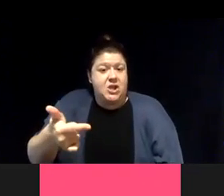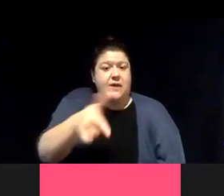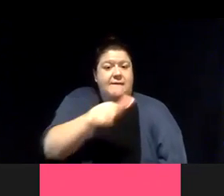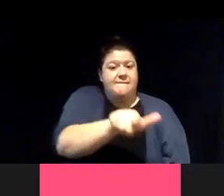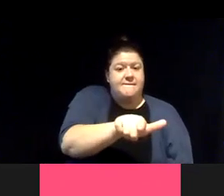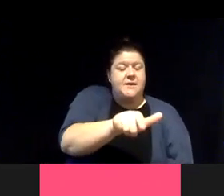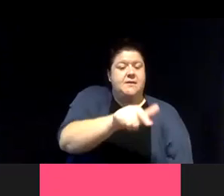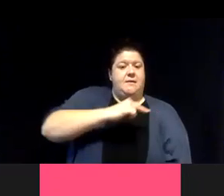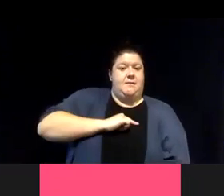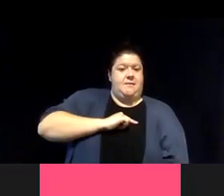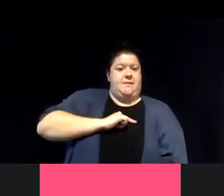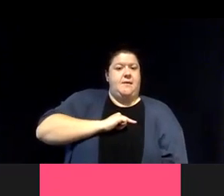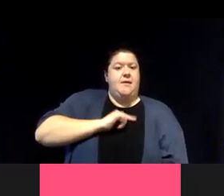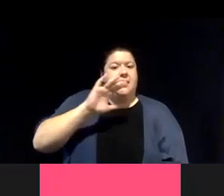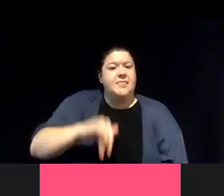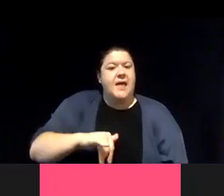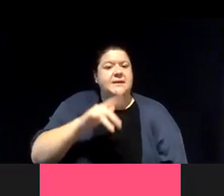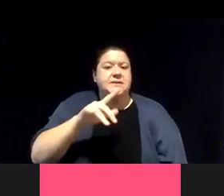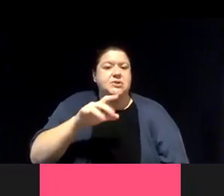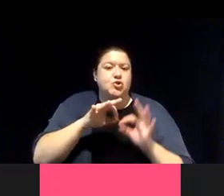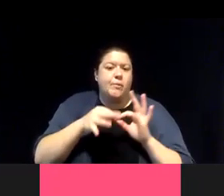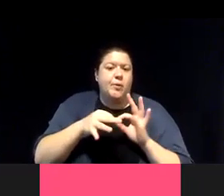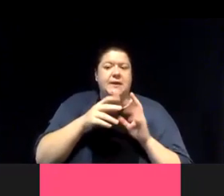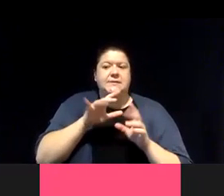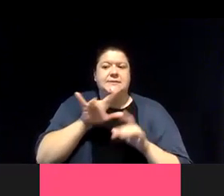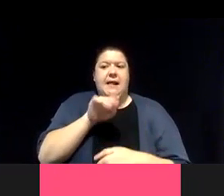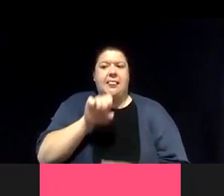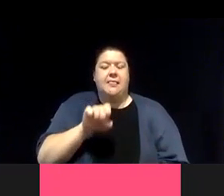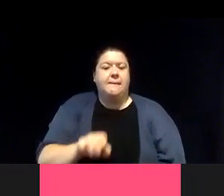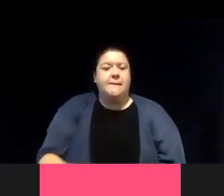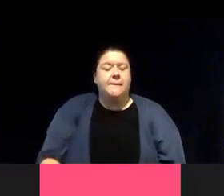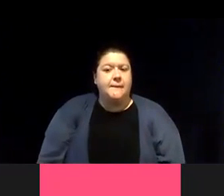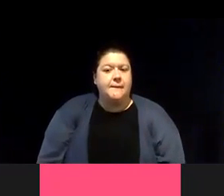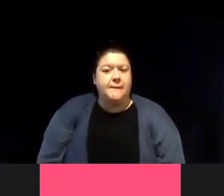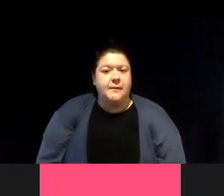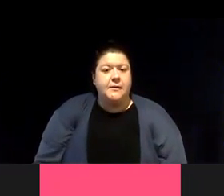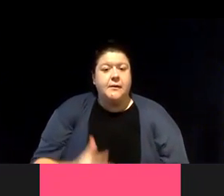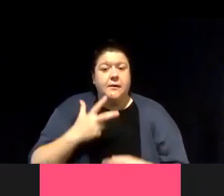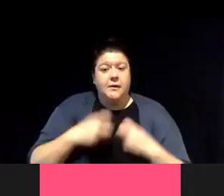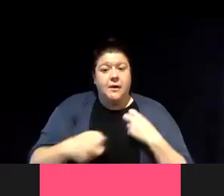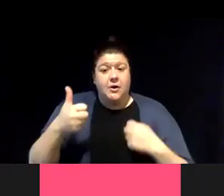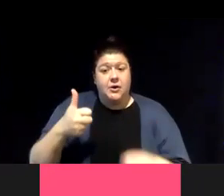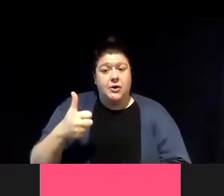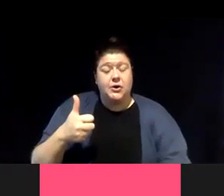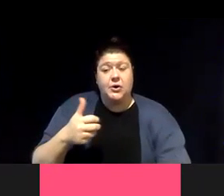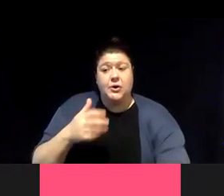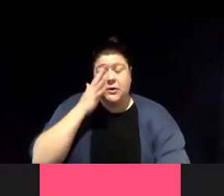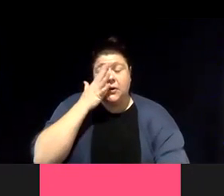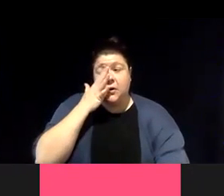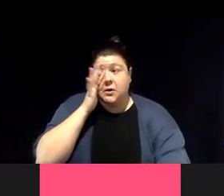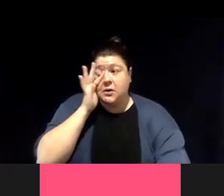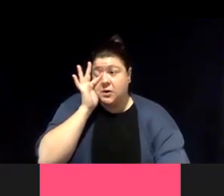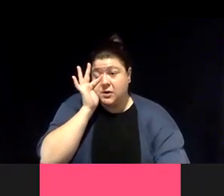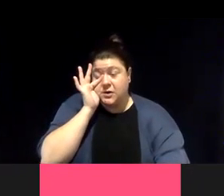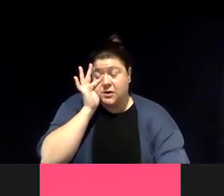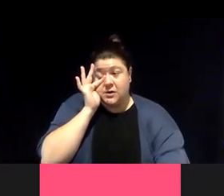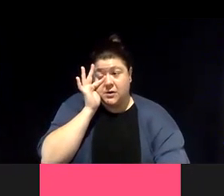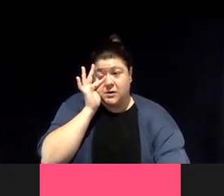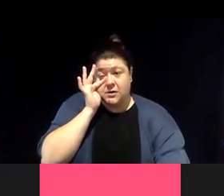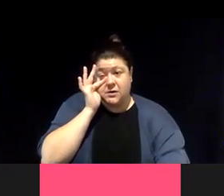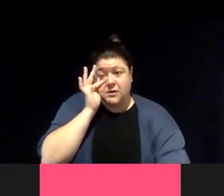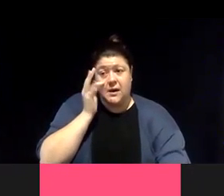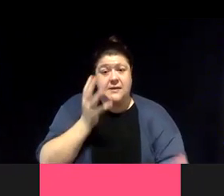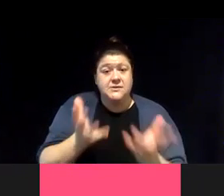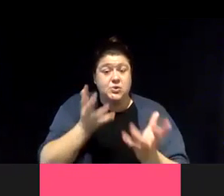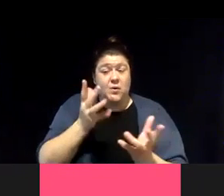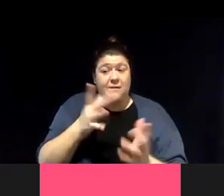actually, if you find that consecutive interpreting is harder, I kind of like the idea that